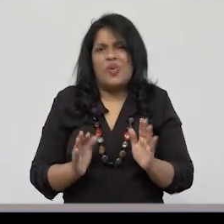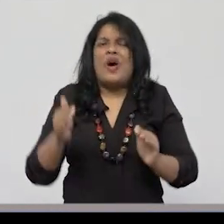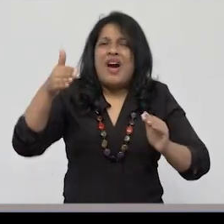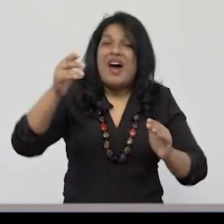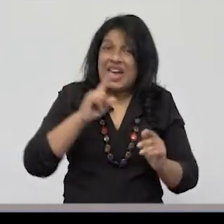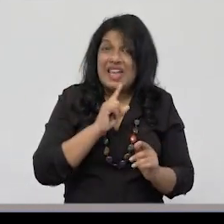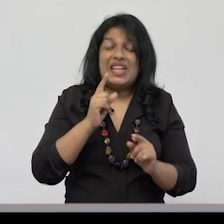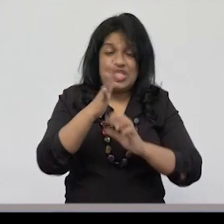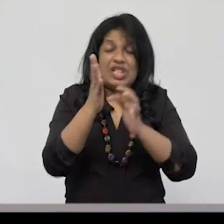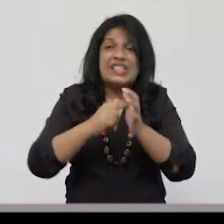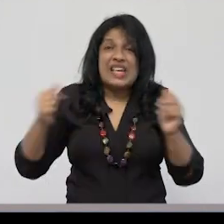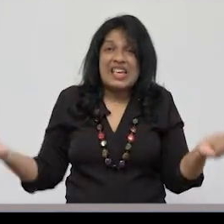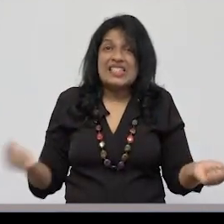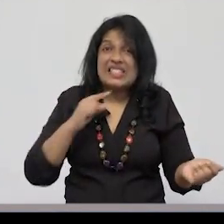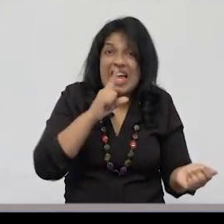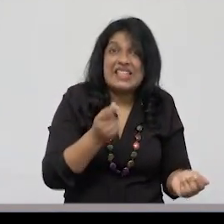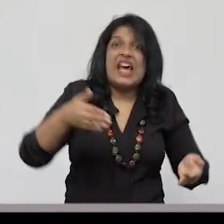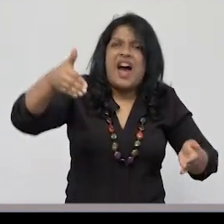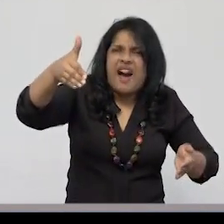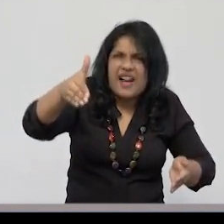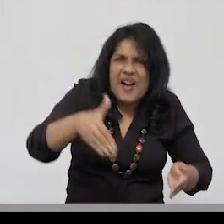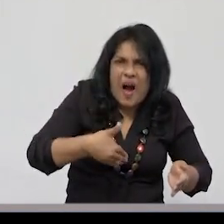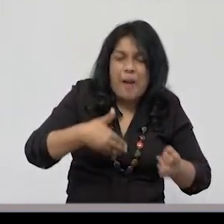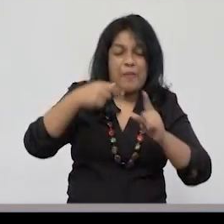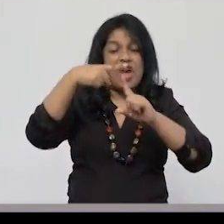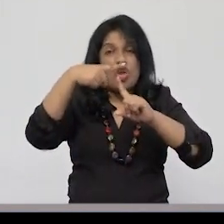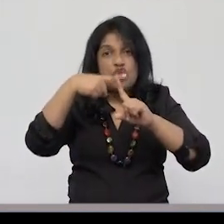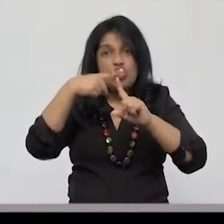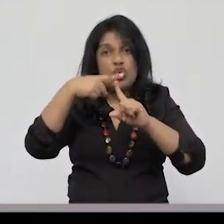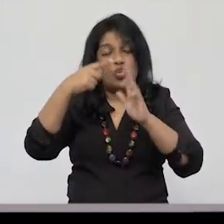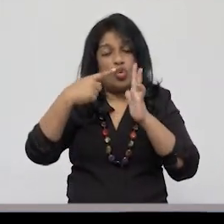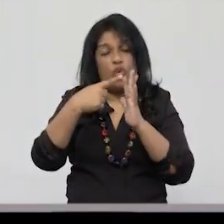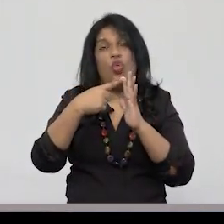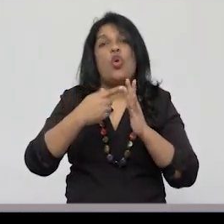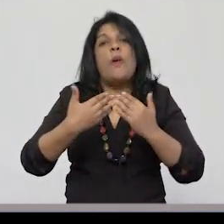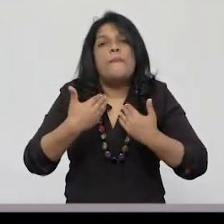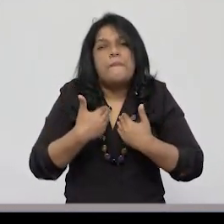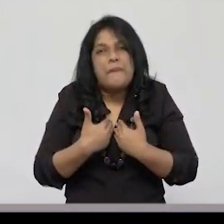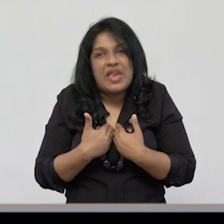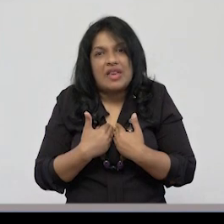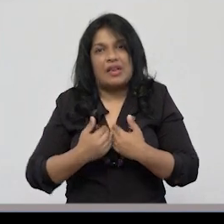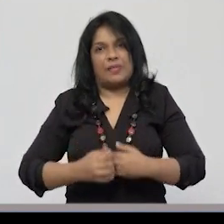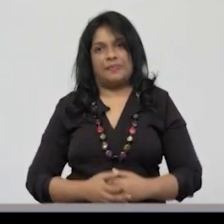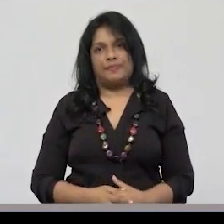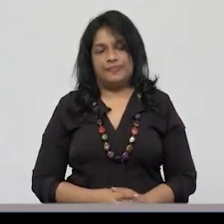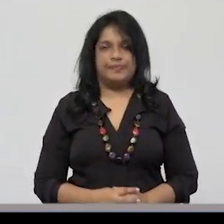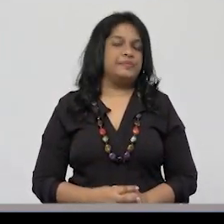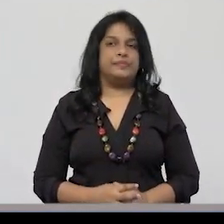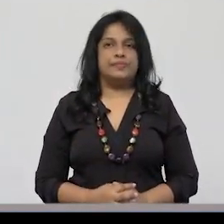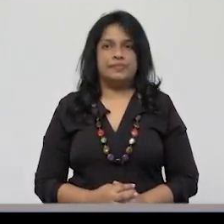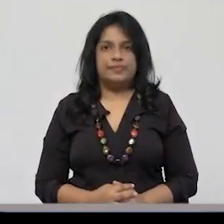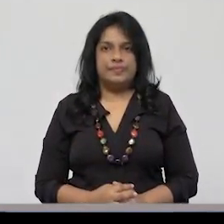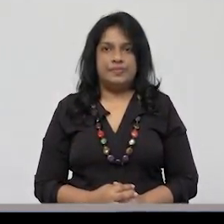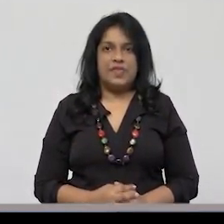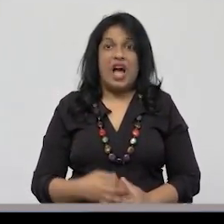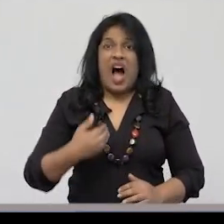A lot of the times we get caught up even in religious curtains that we hide behind. He says, no, you come to me. I want to